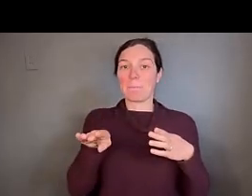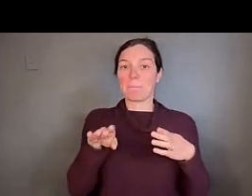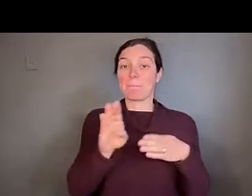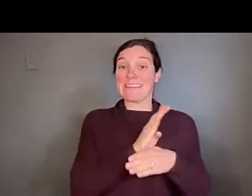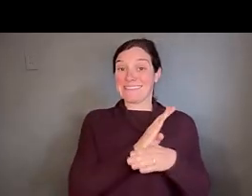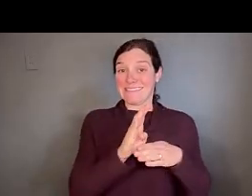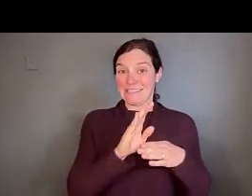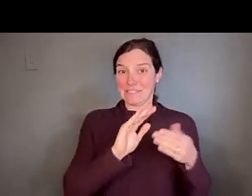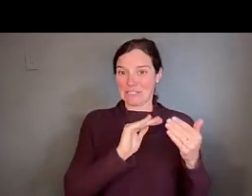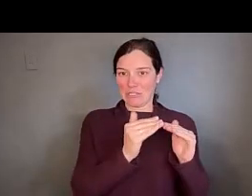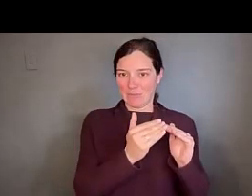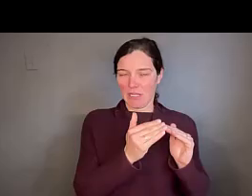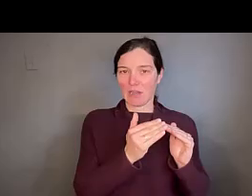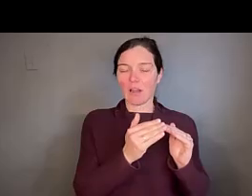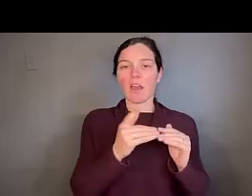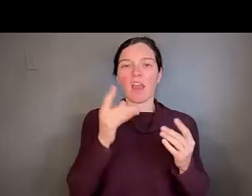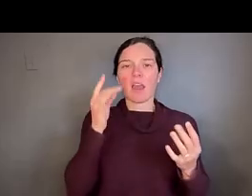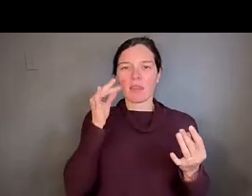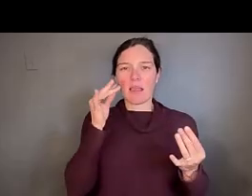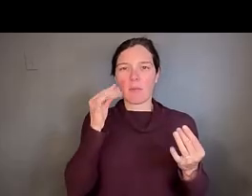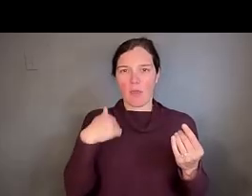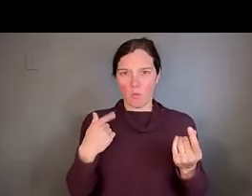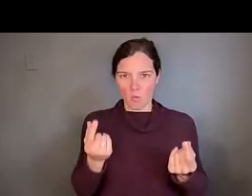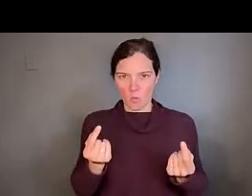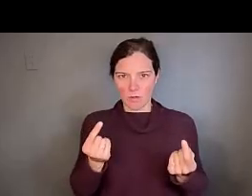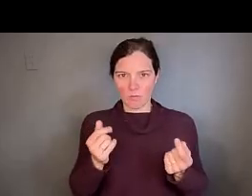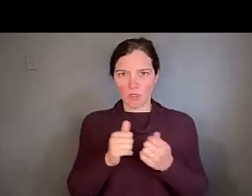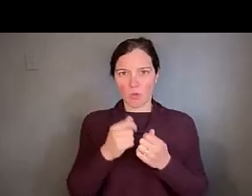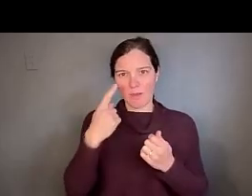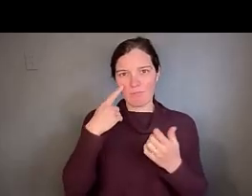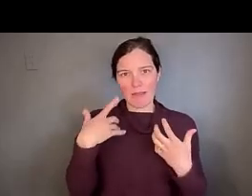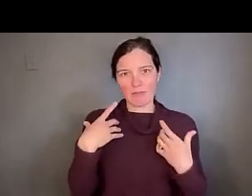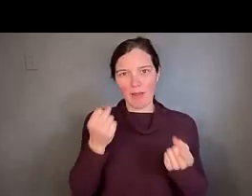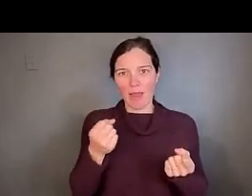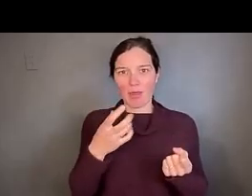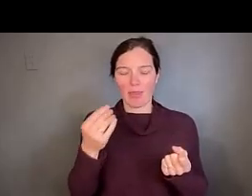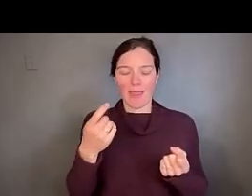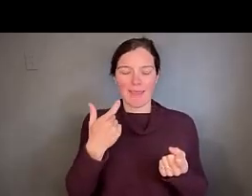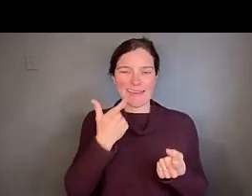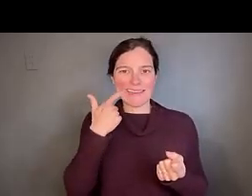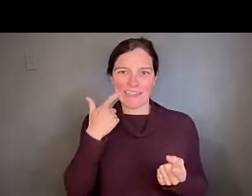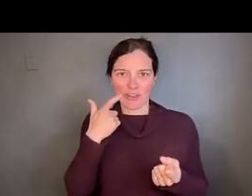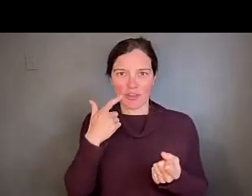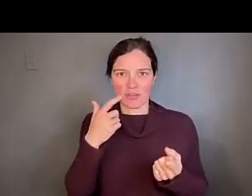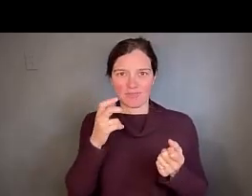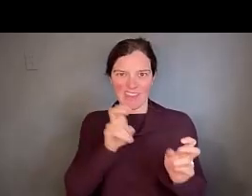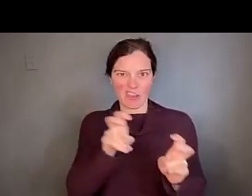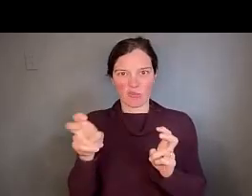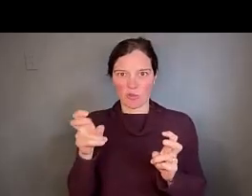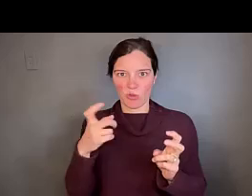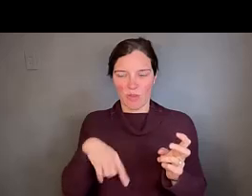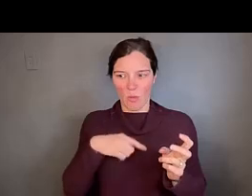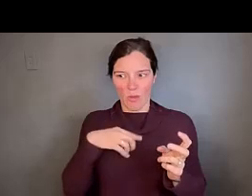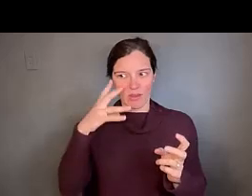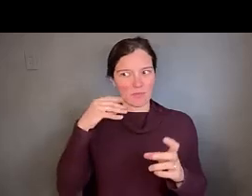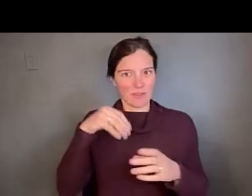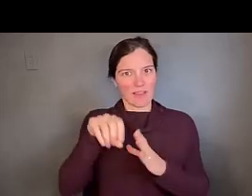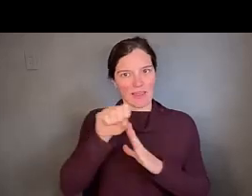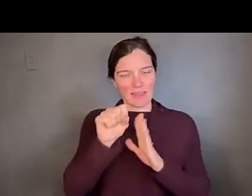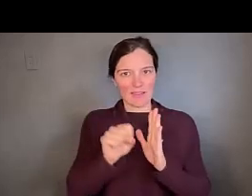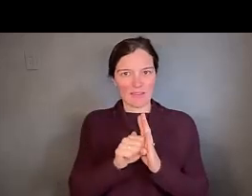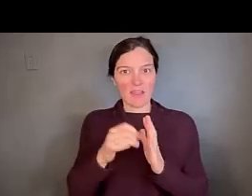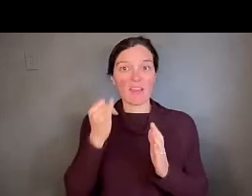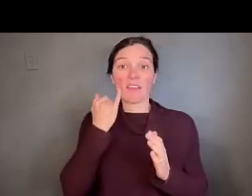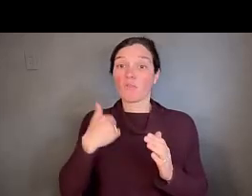community to think about, what do we do with some of the mental health and substance use issues that we face in our state? And if we